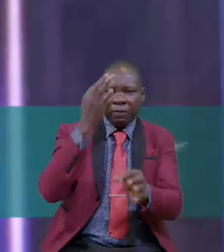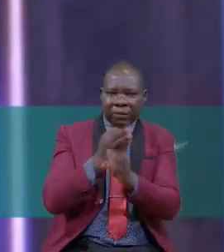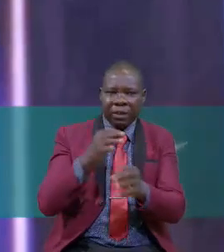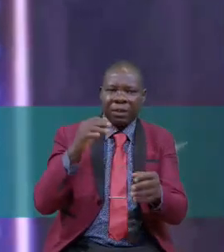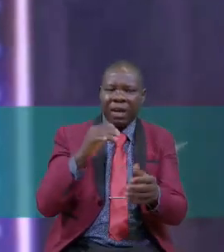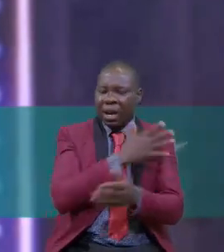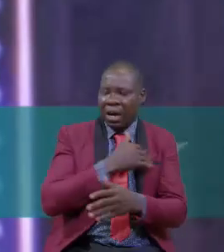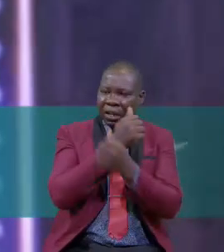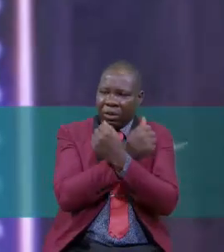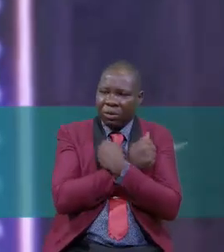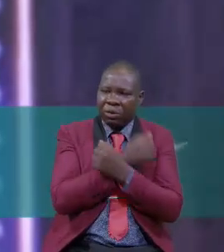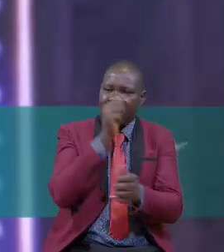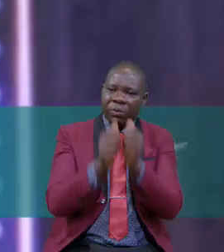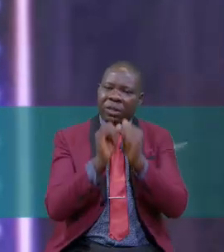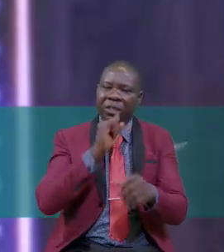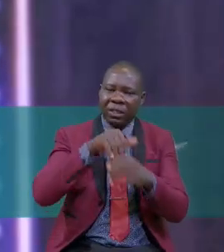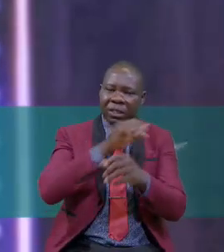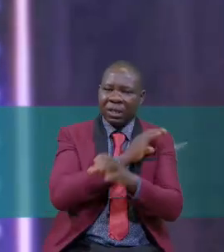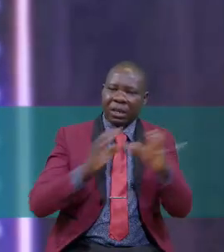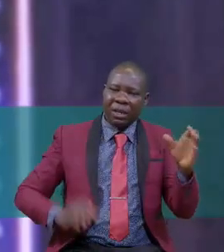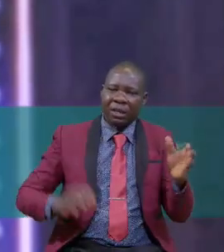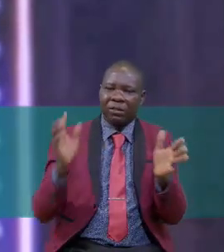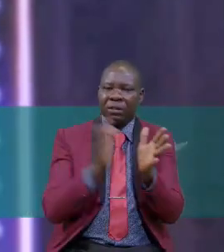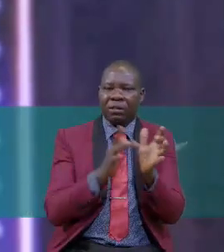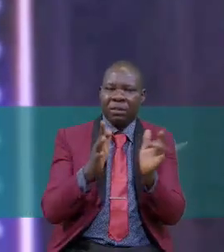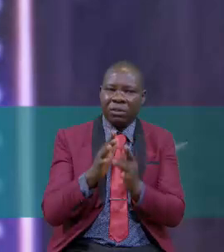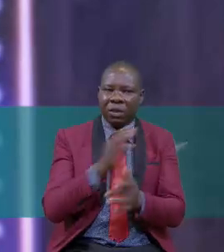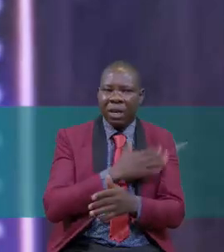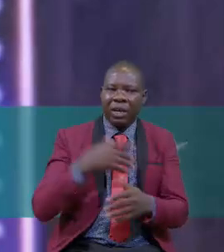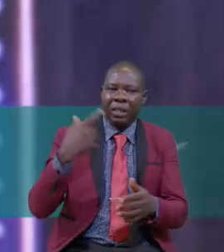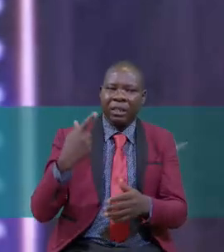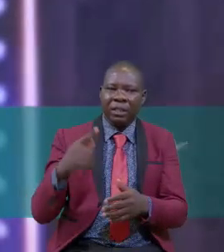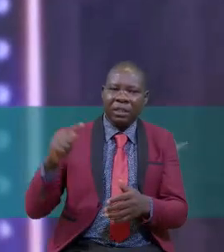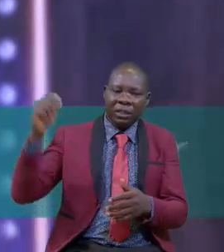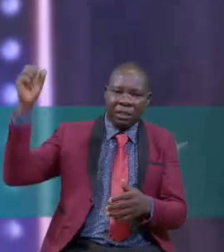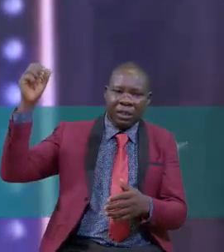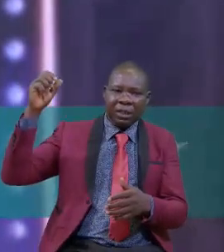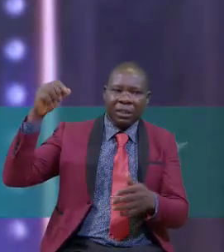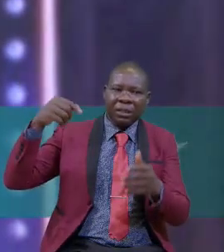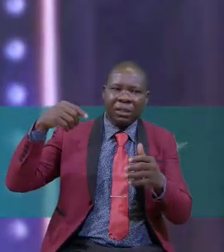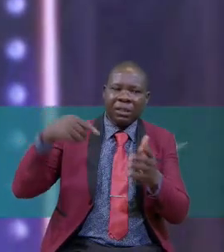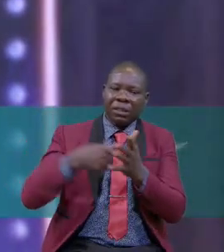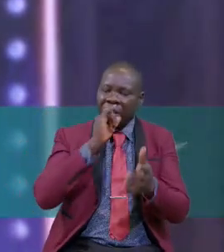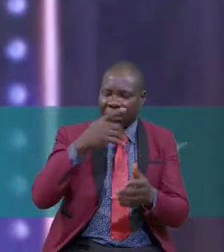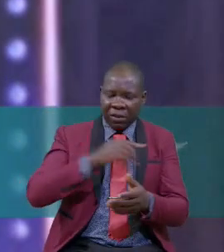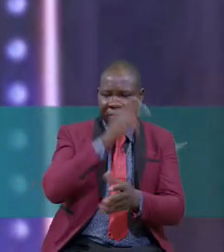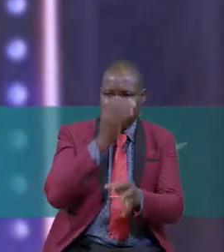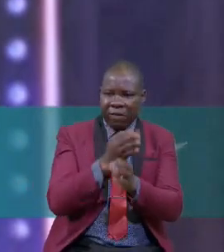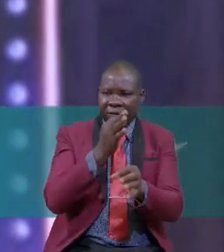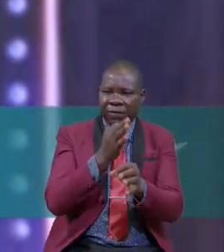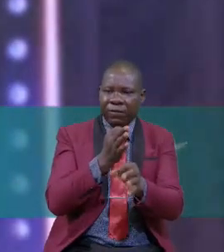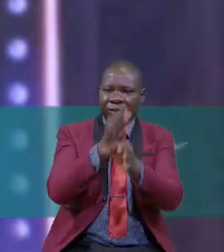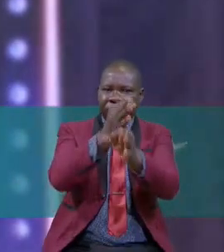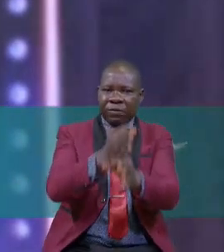In verse 15, it says, this is a faithful saying and worthy of all acceptation,